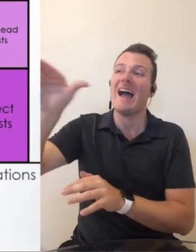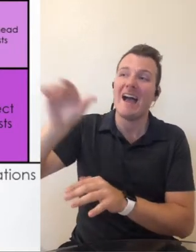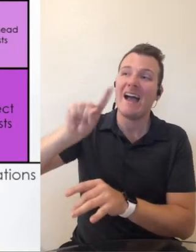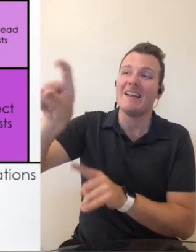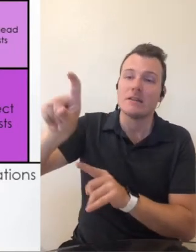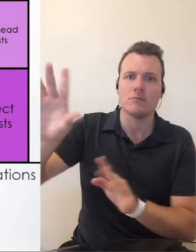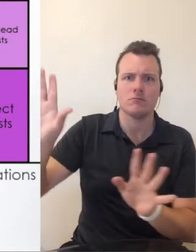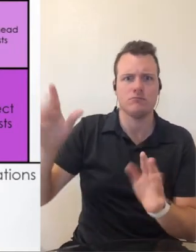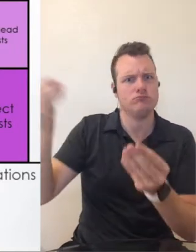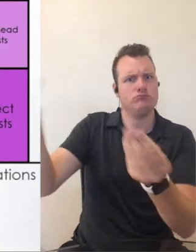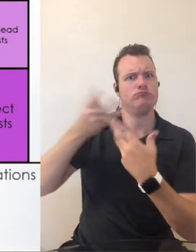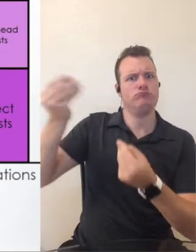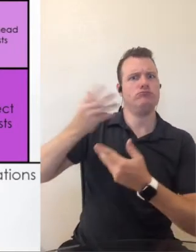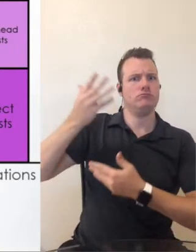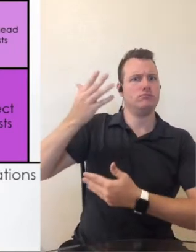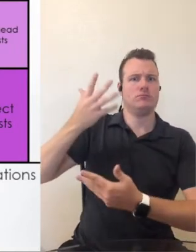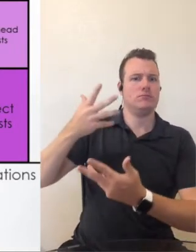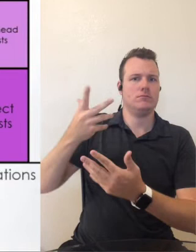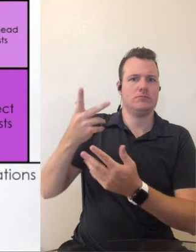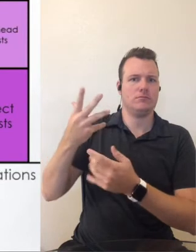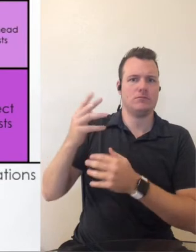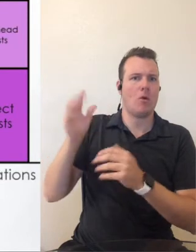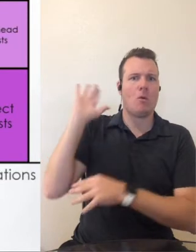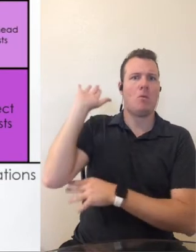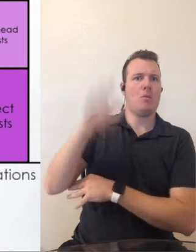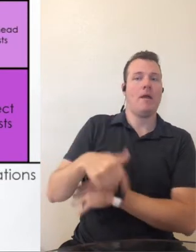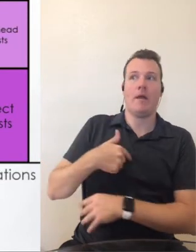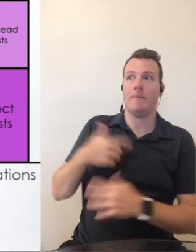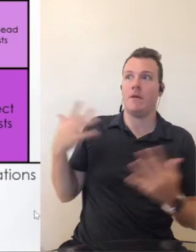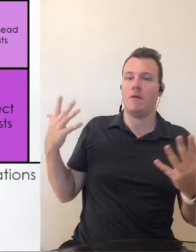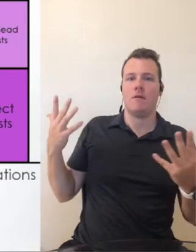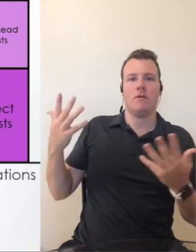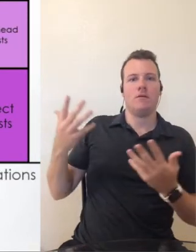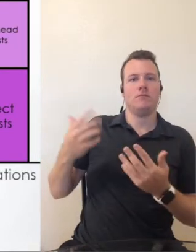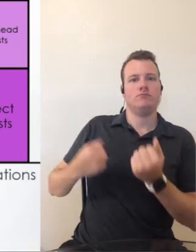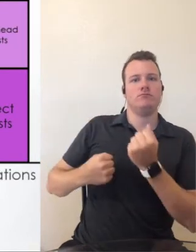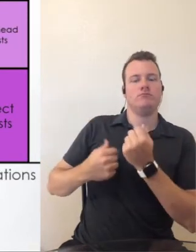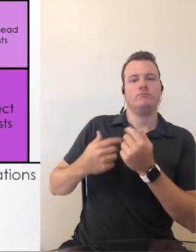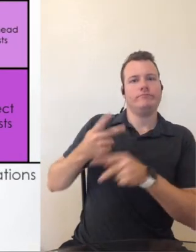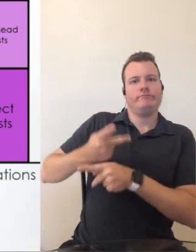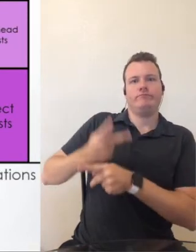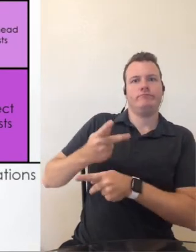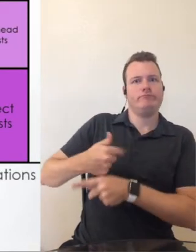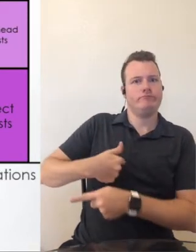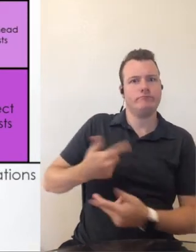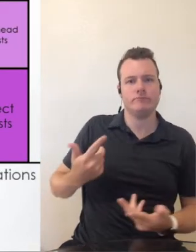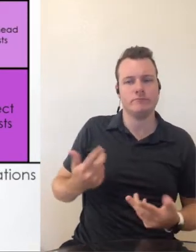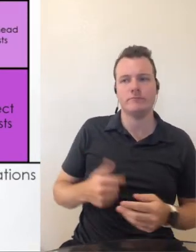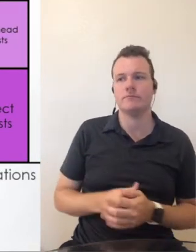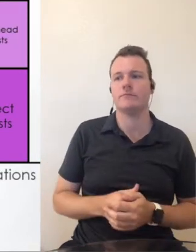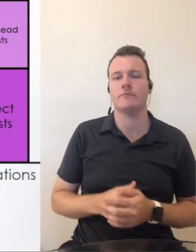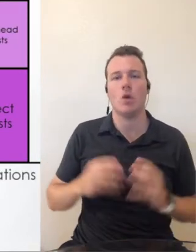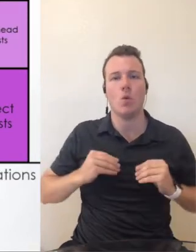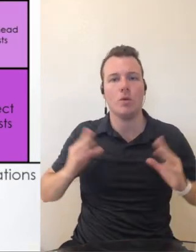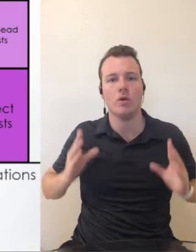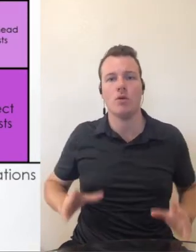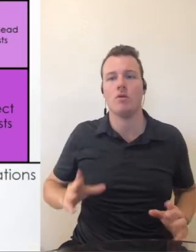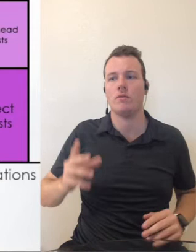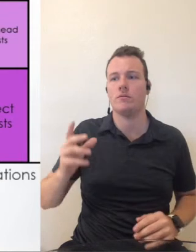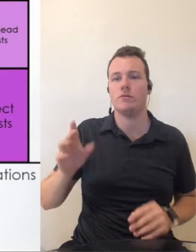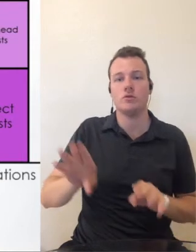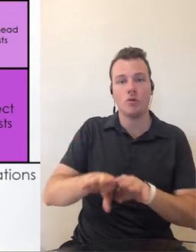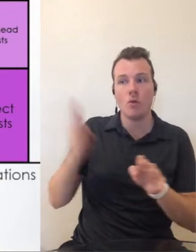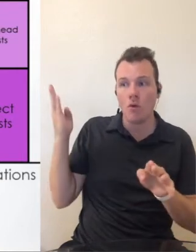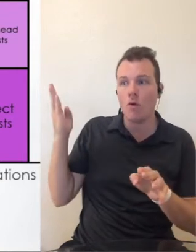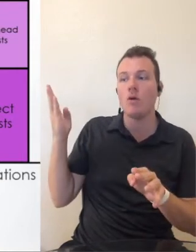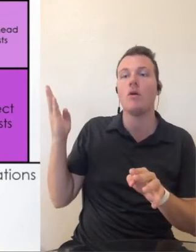do, it comes back in a very, very quick manner. As we're leaving, the owner holds the door open, both to the restaurant